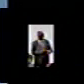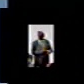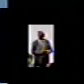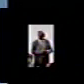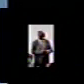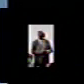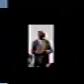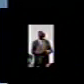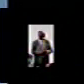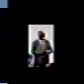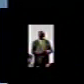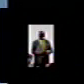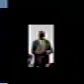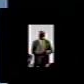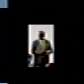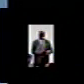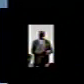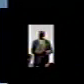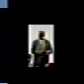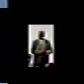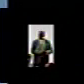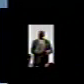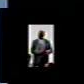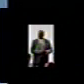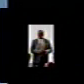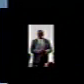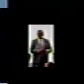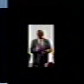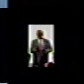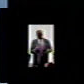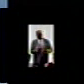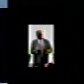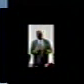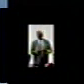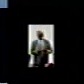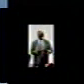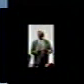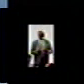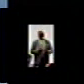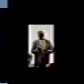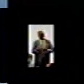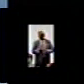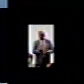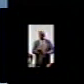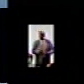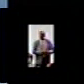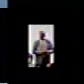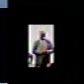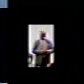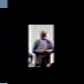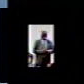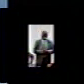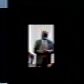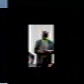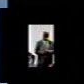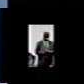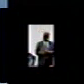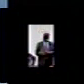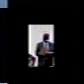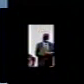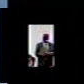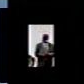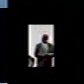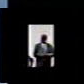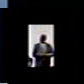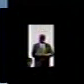I said I am one of them. And these signs shall follow them that believe. In my name they shall